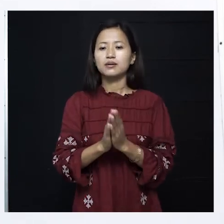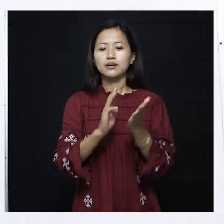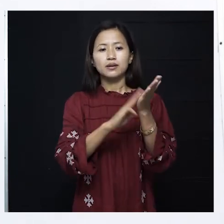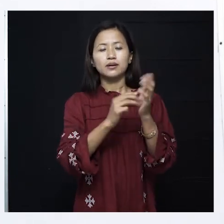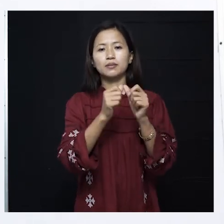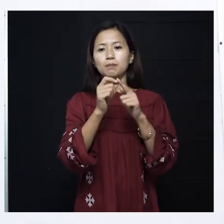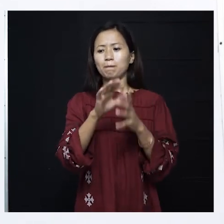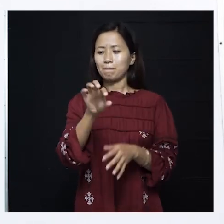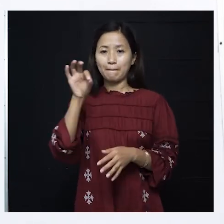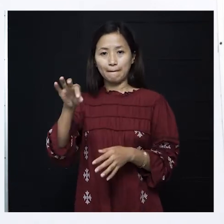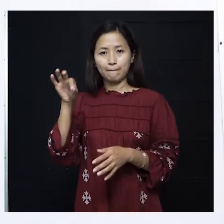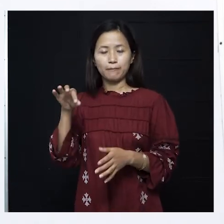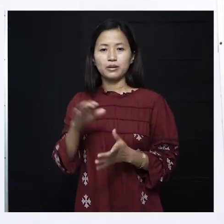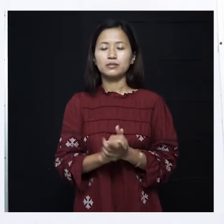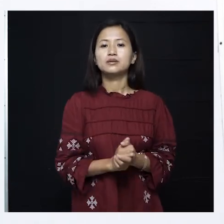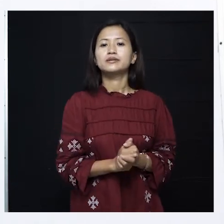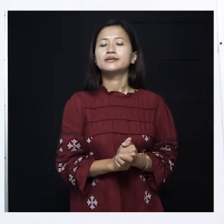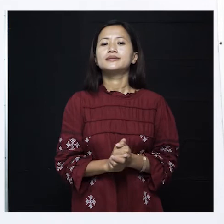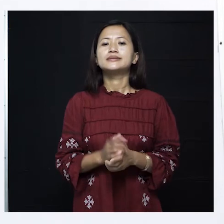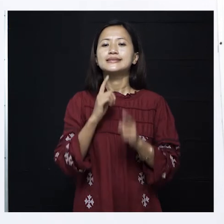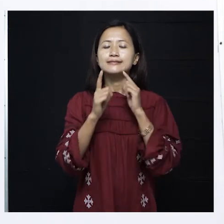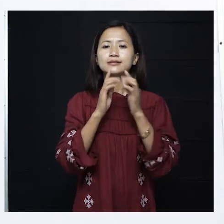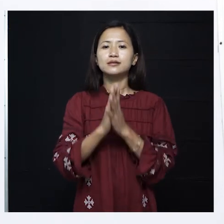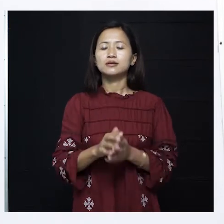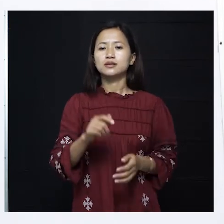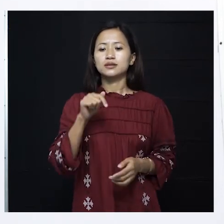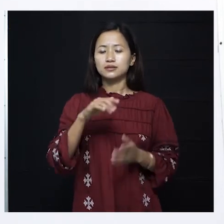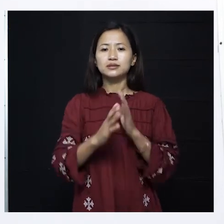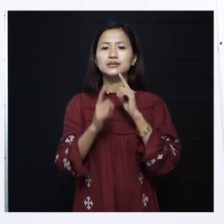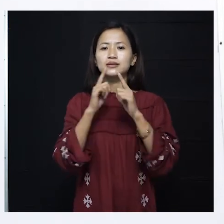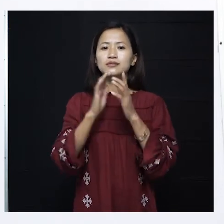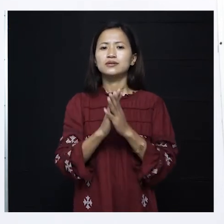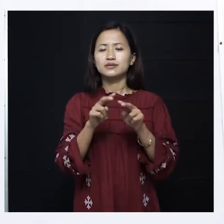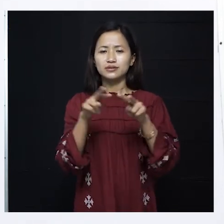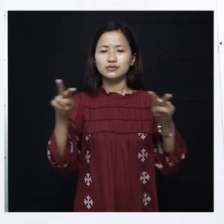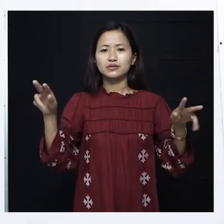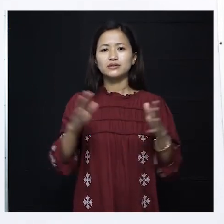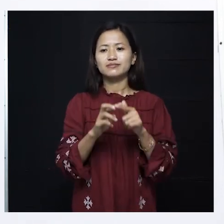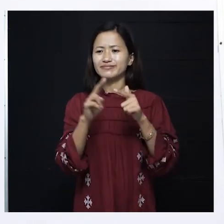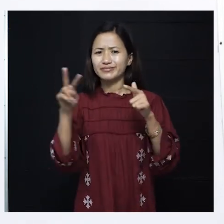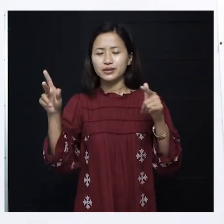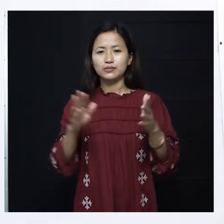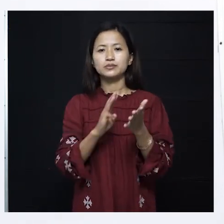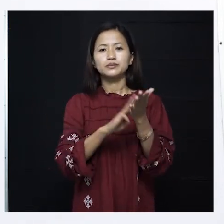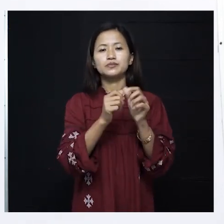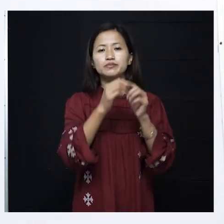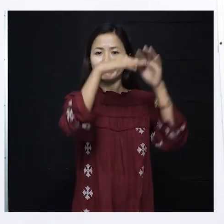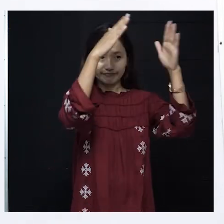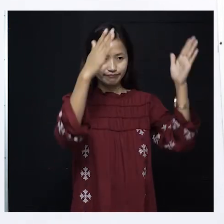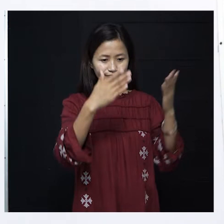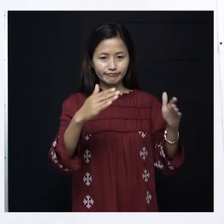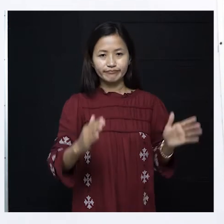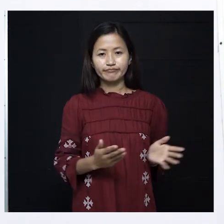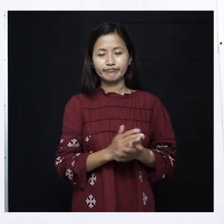map collection. So that we have discussed. And then we have also discussed about the different types of map, isn't it? The